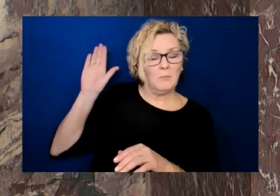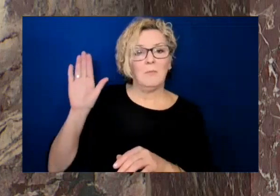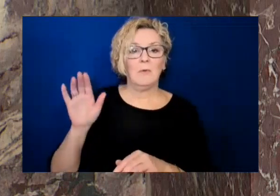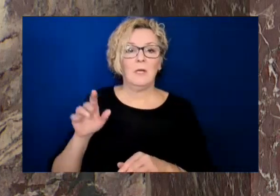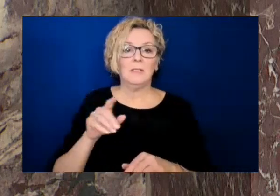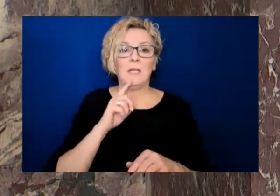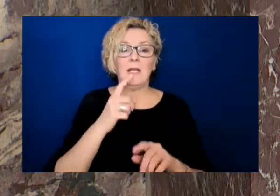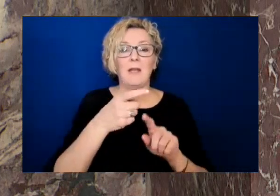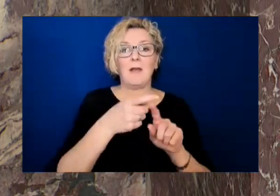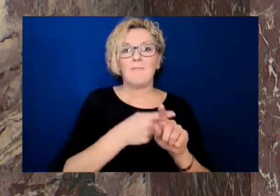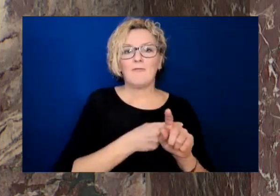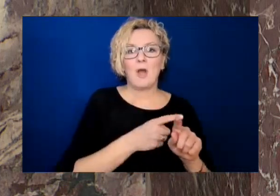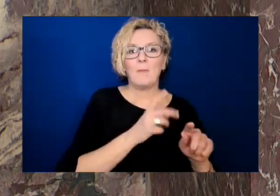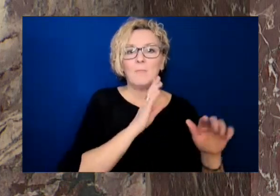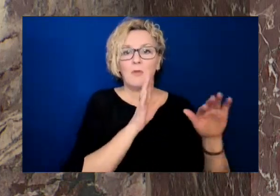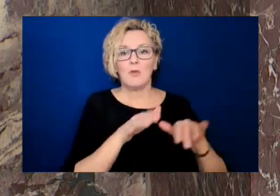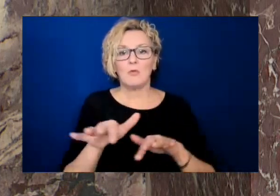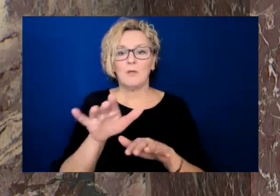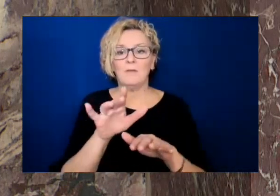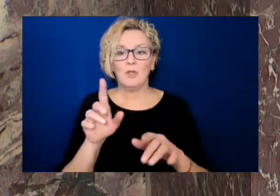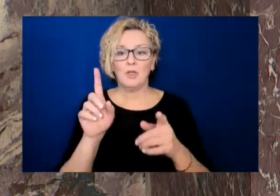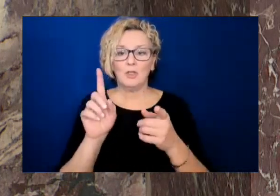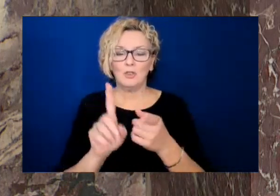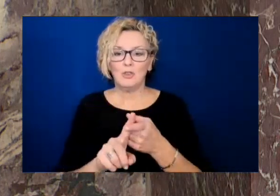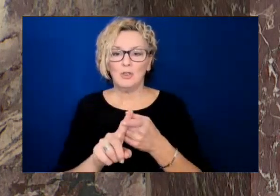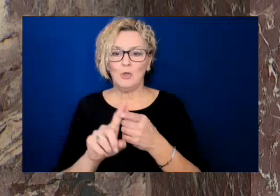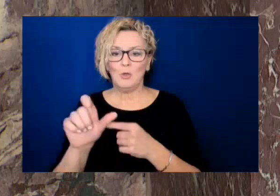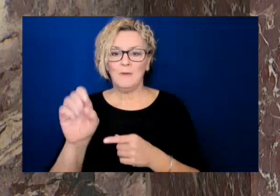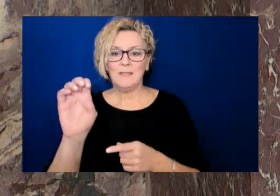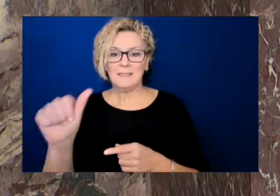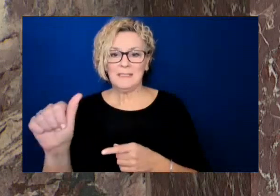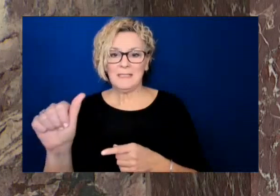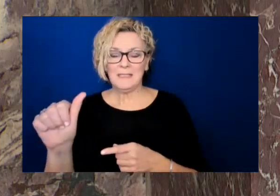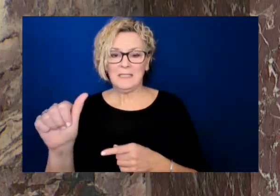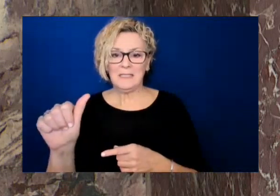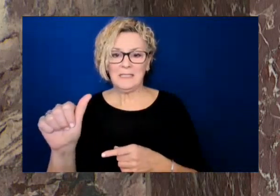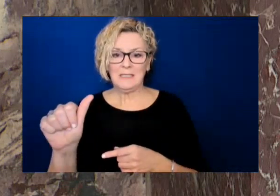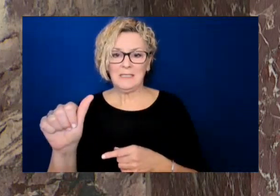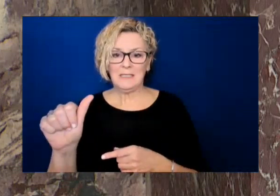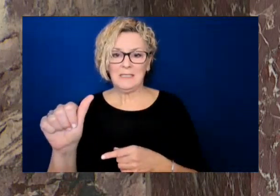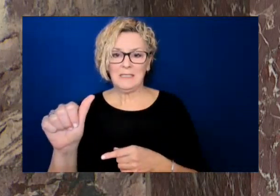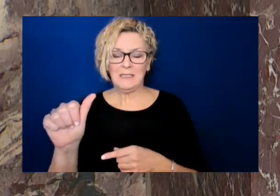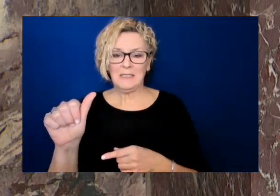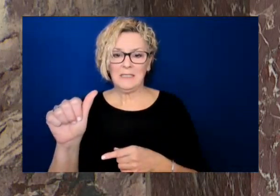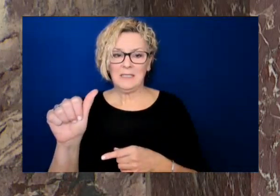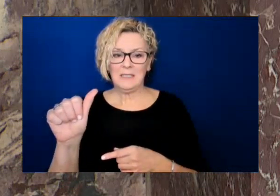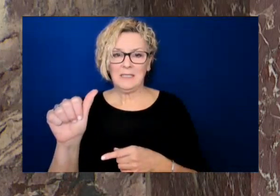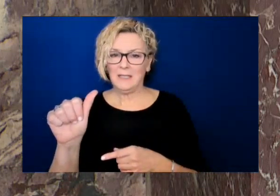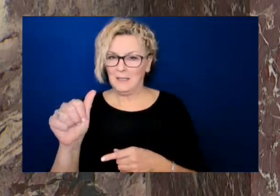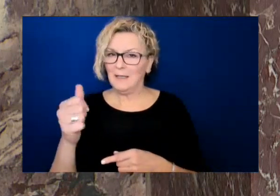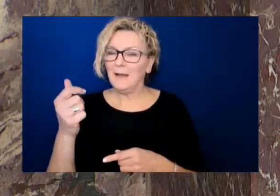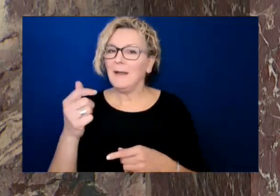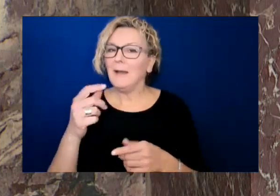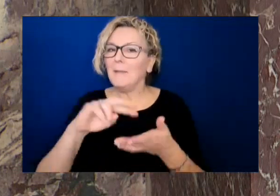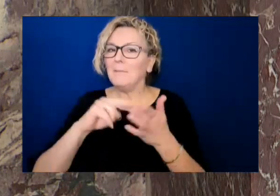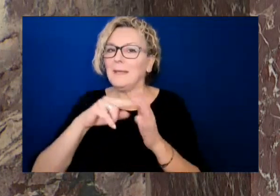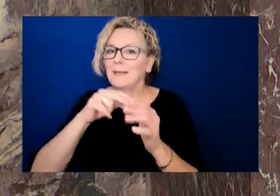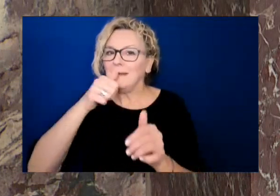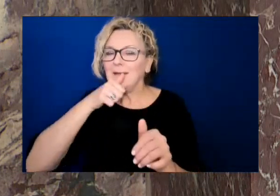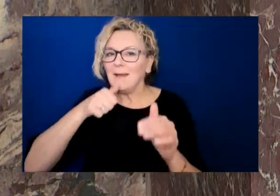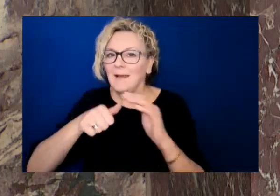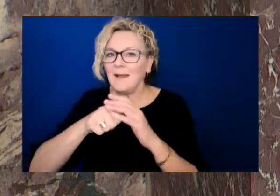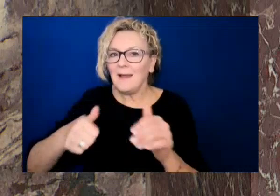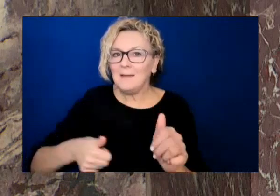reference is an explicit call to wipe Israel off the map and murder all Jews by driving them into the